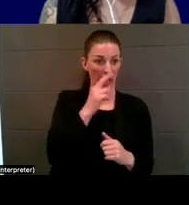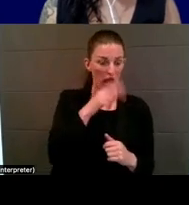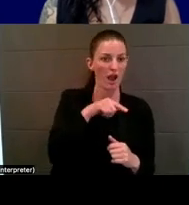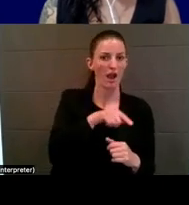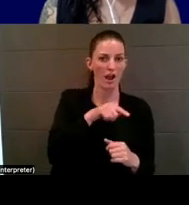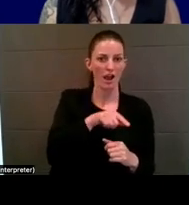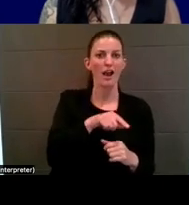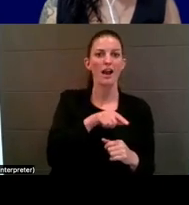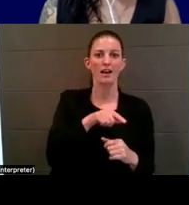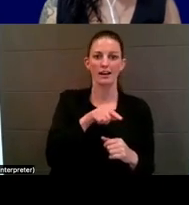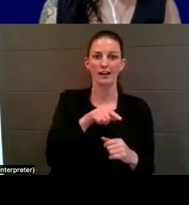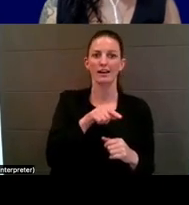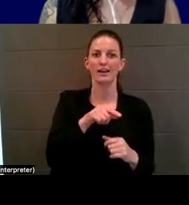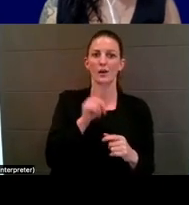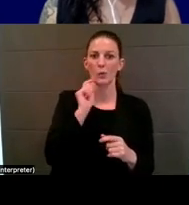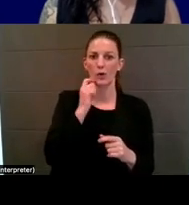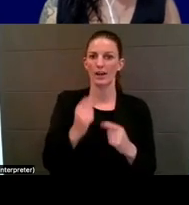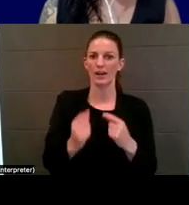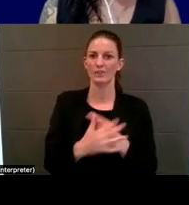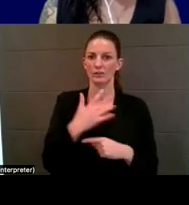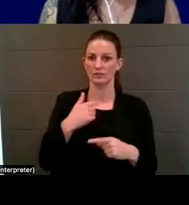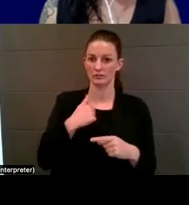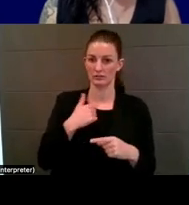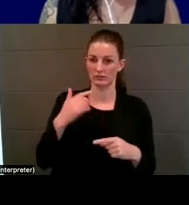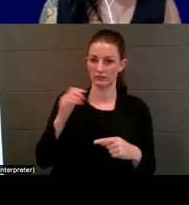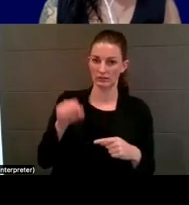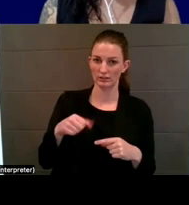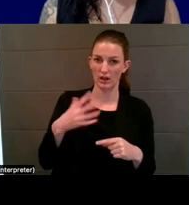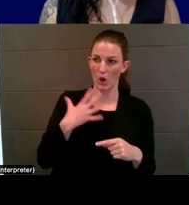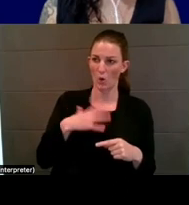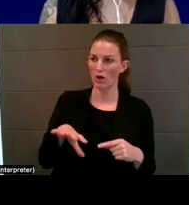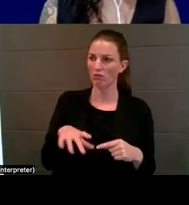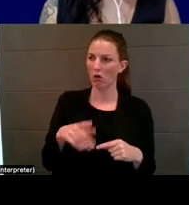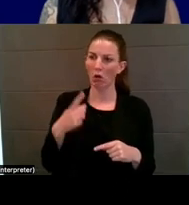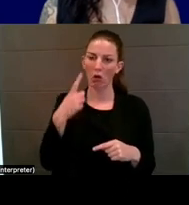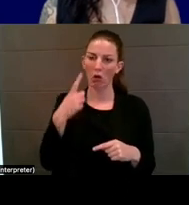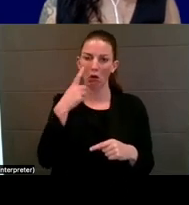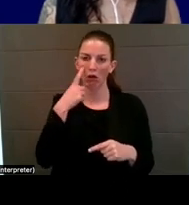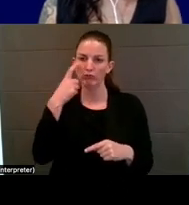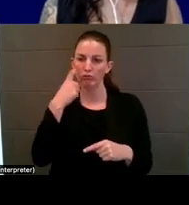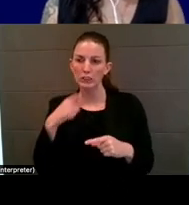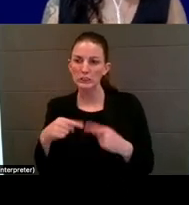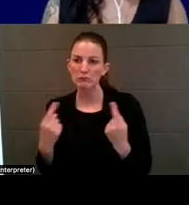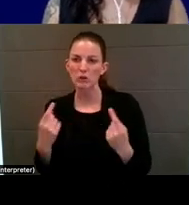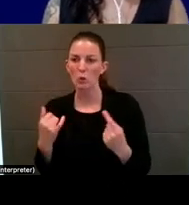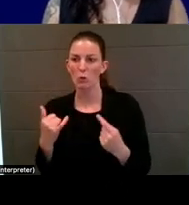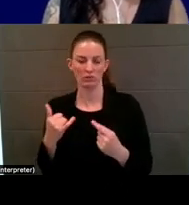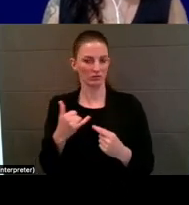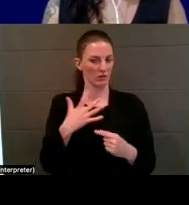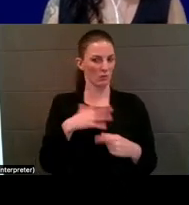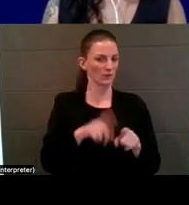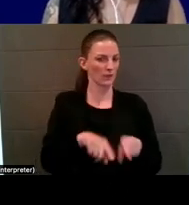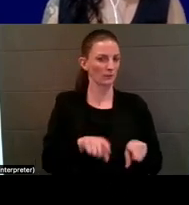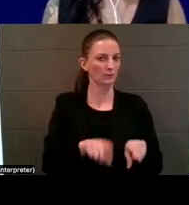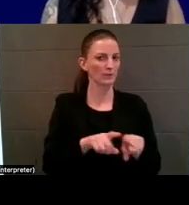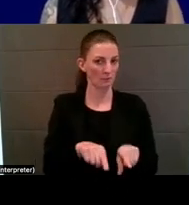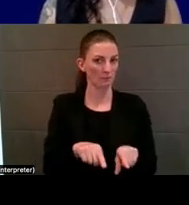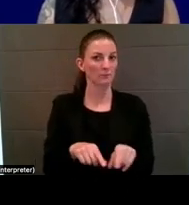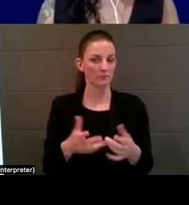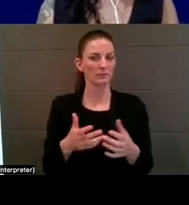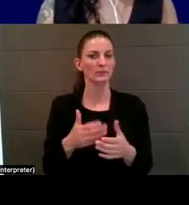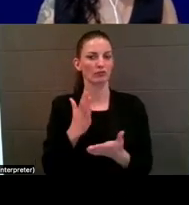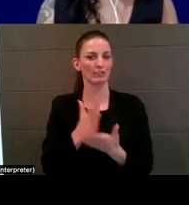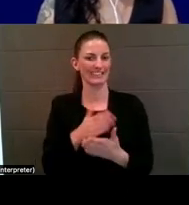the range and oral skills of all children as they grow and learn around mealtimes. And there's some evidence that argues a